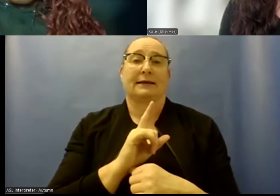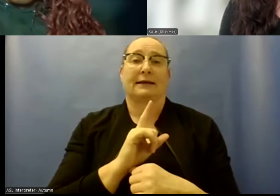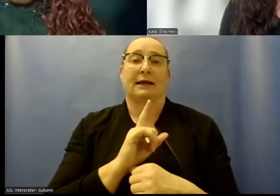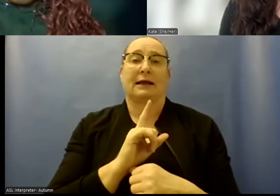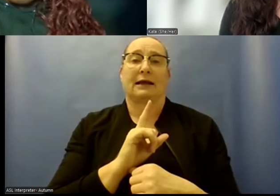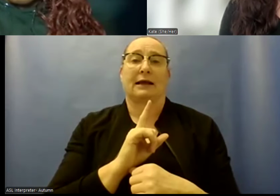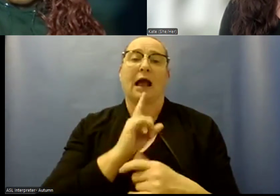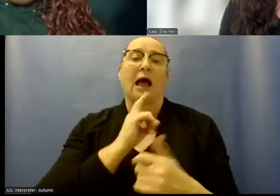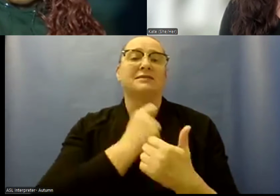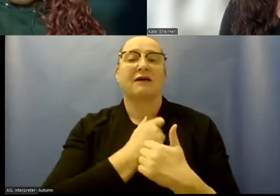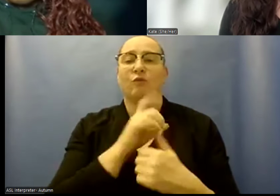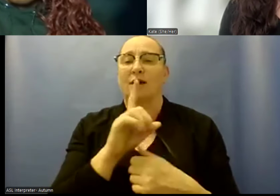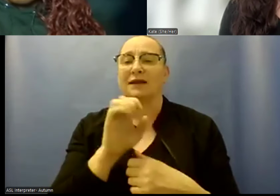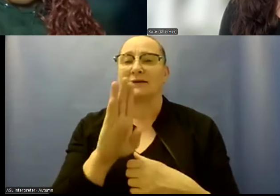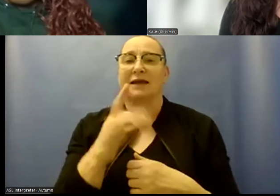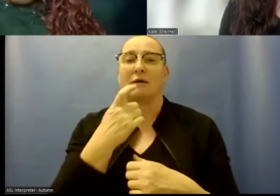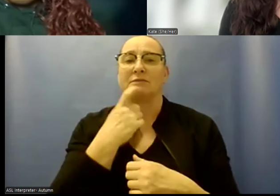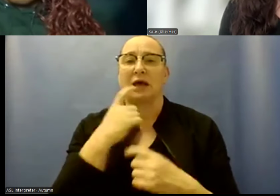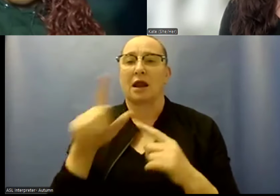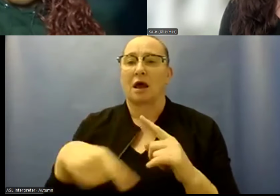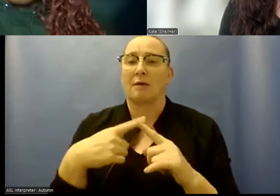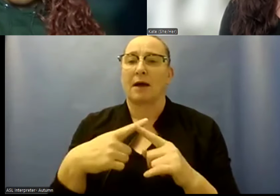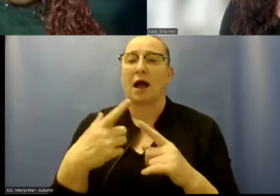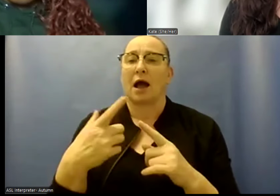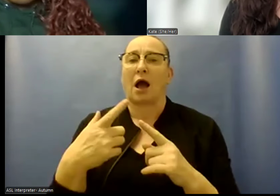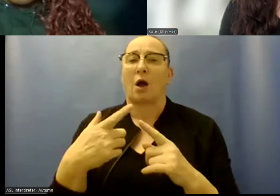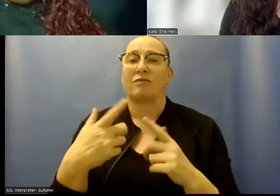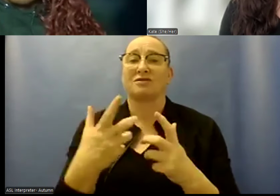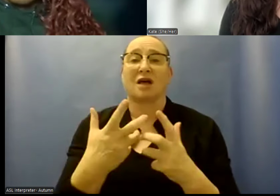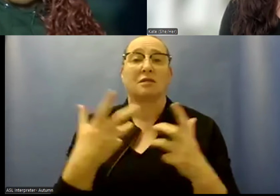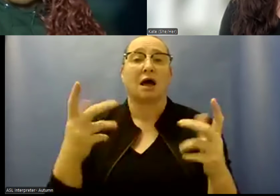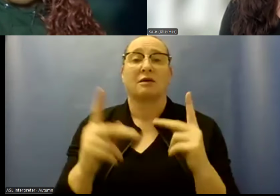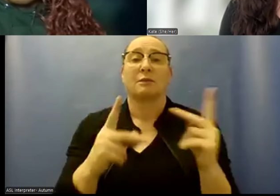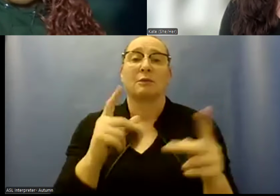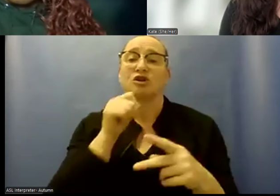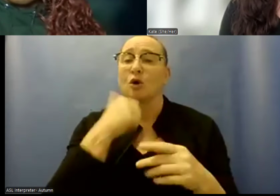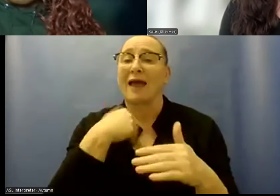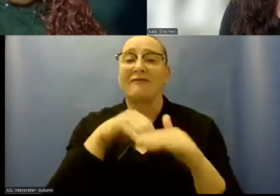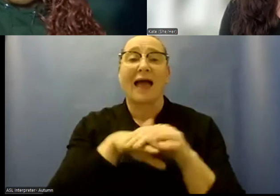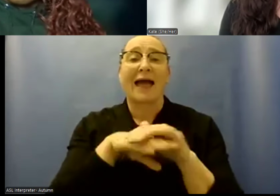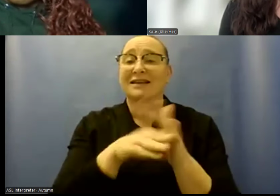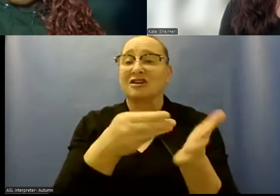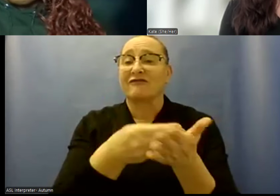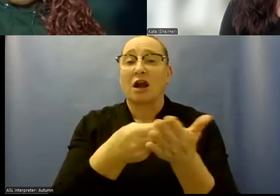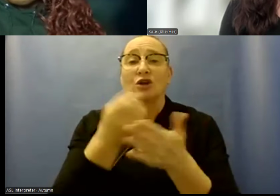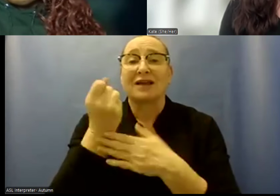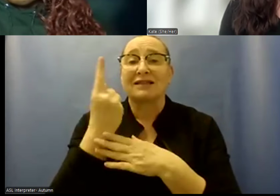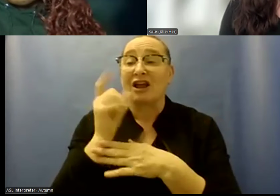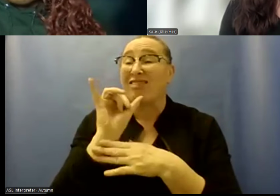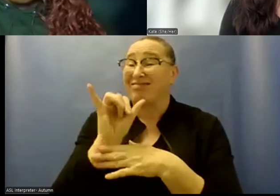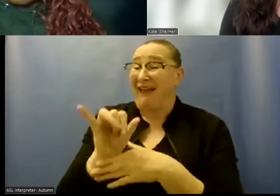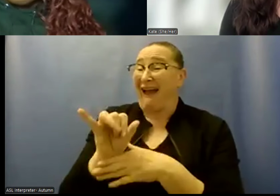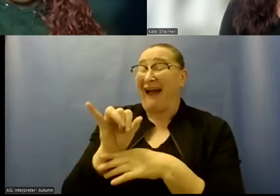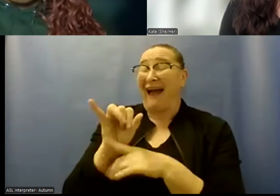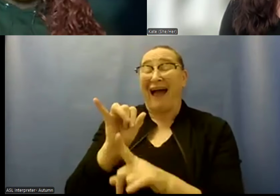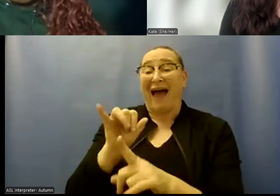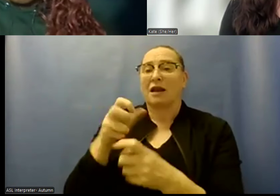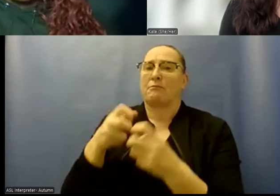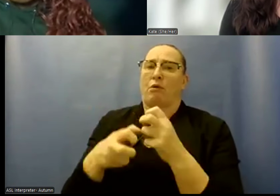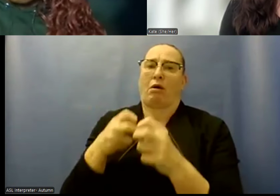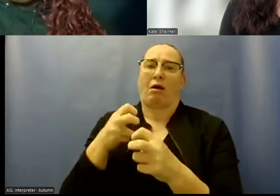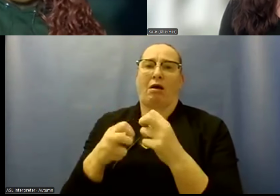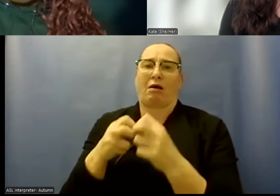I loved what Deb said about how there are just a lot of people who don't even have access to financial literacy, and that can really be a problem